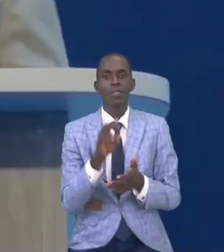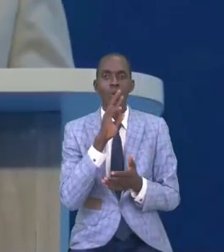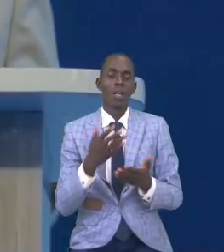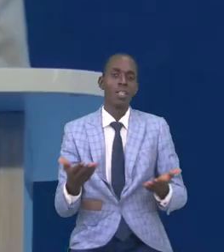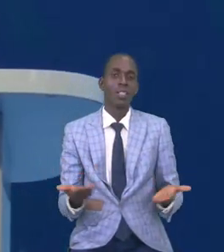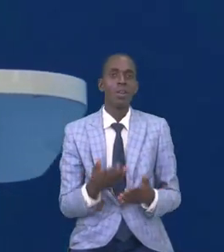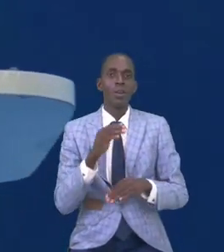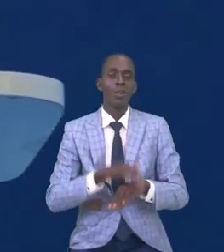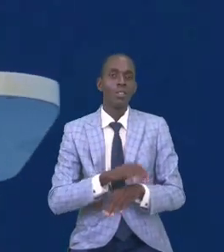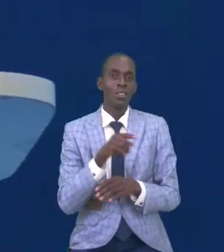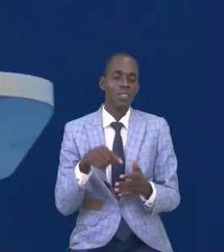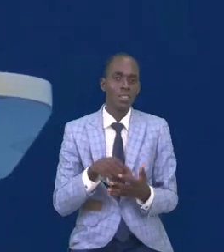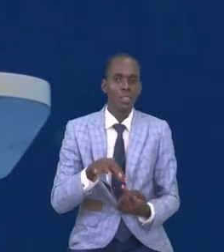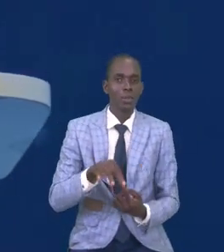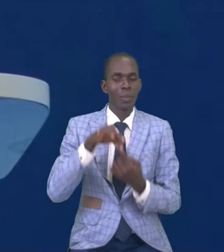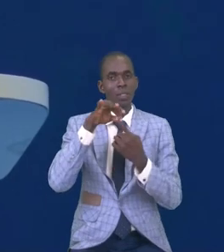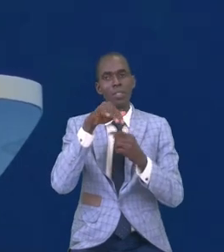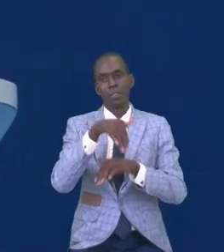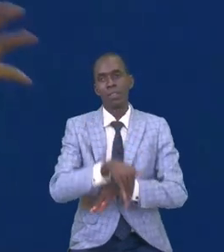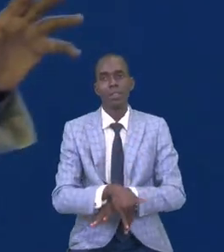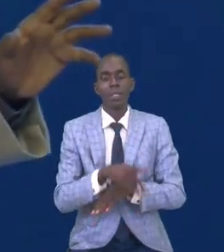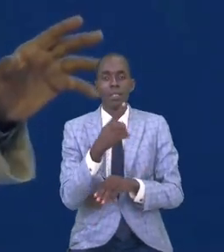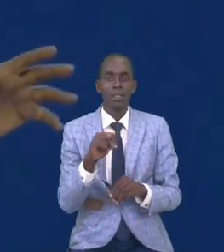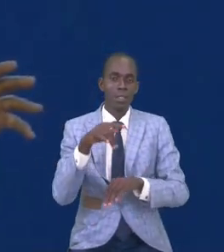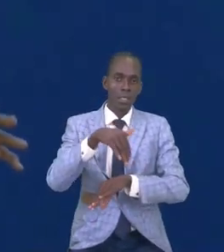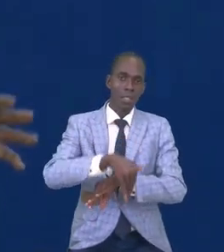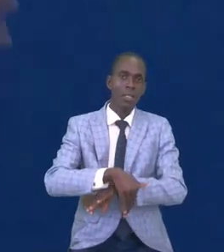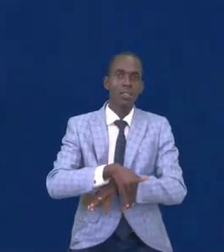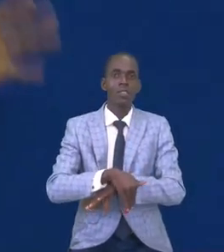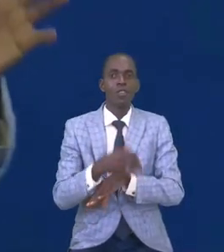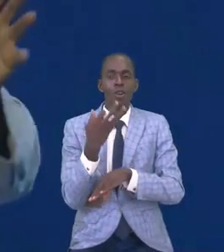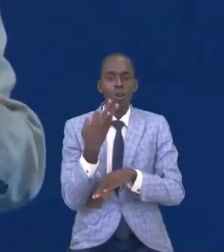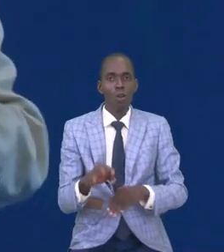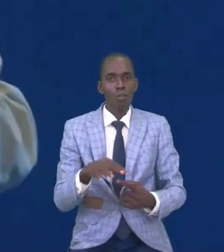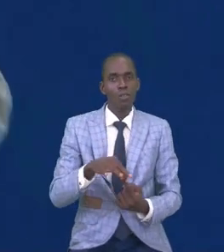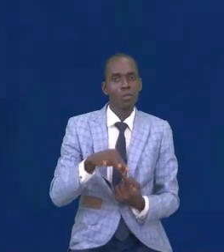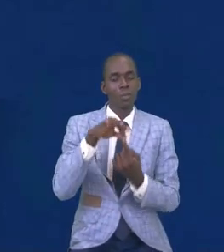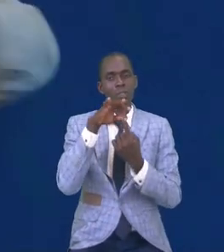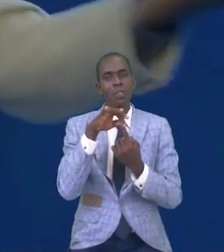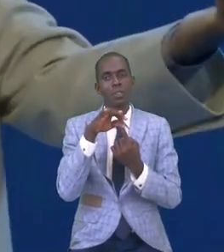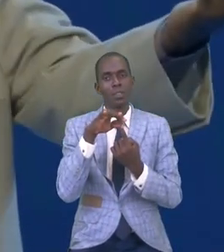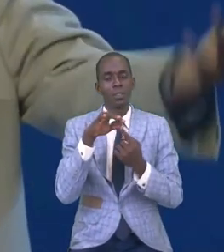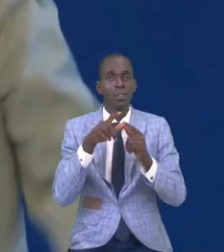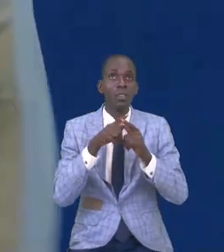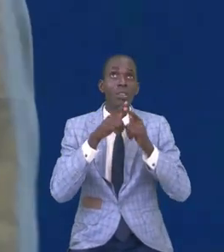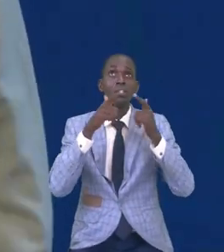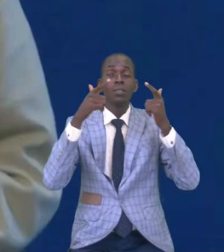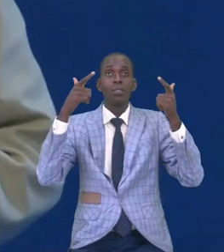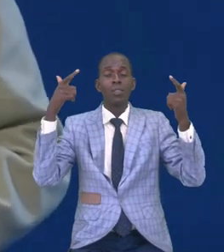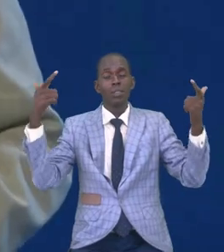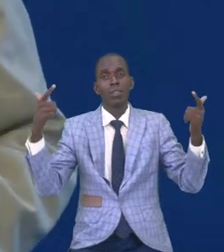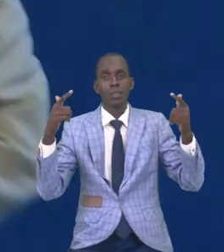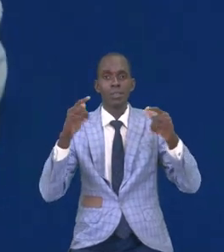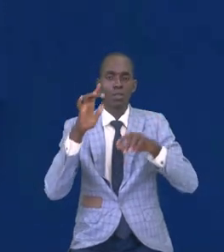on this special night. The night of special supernatural